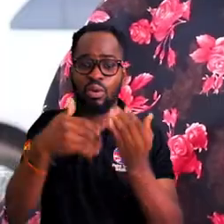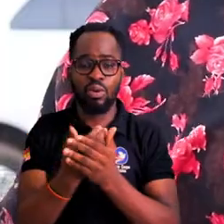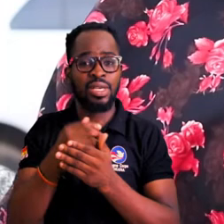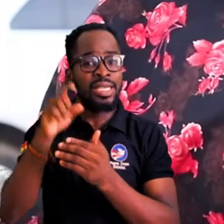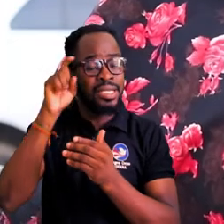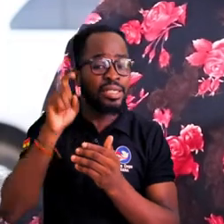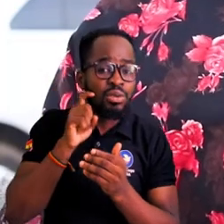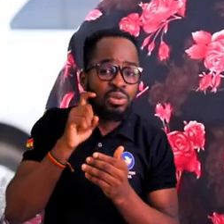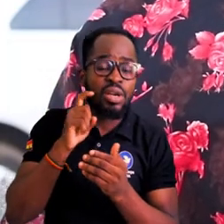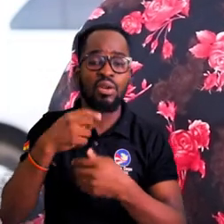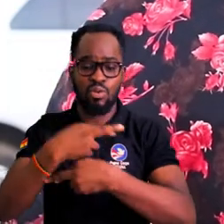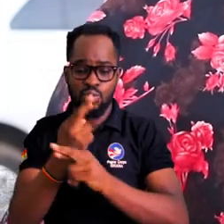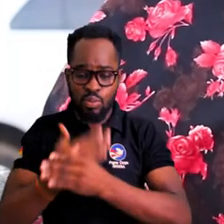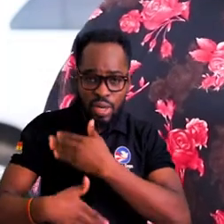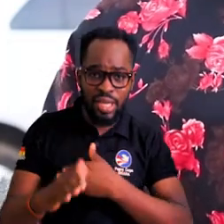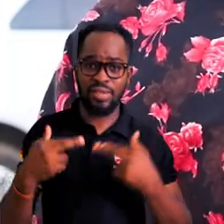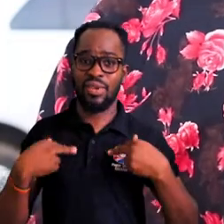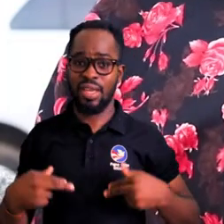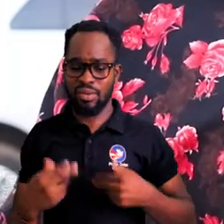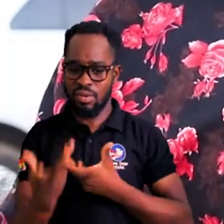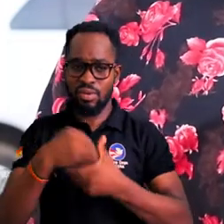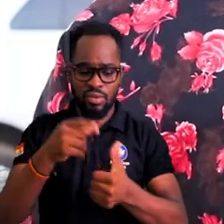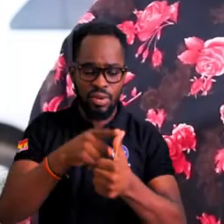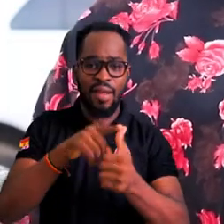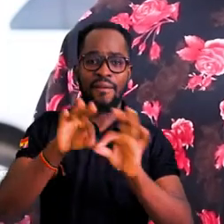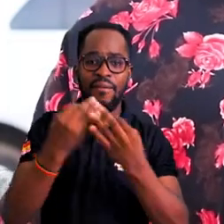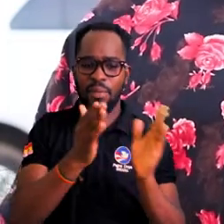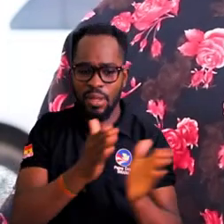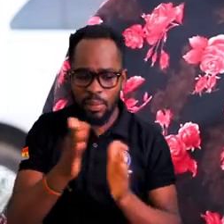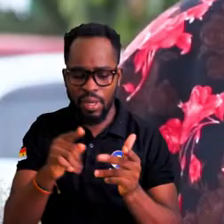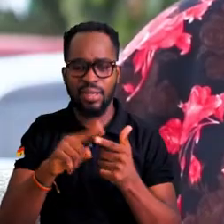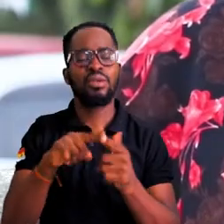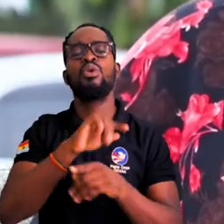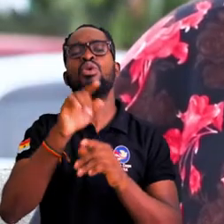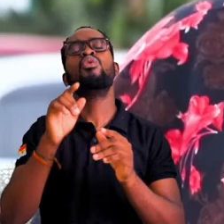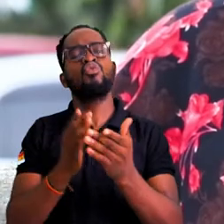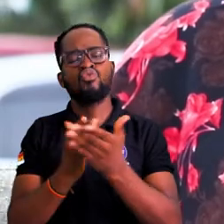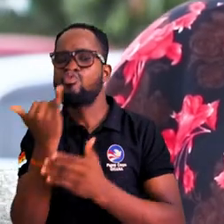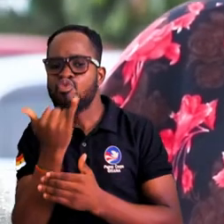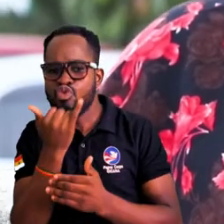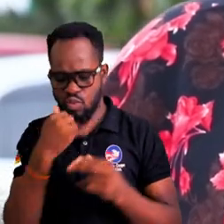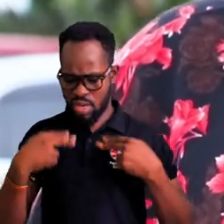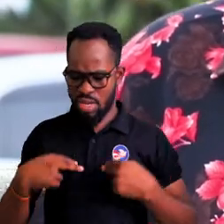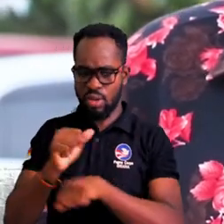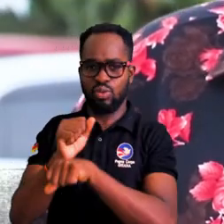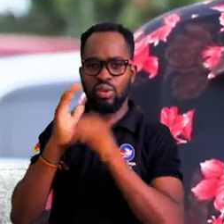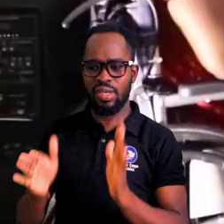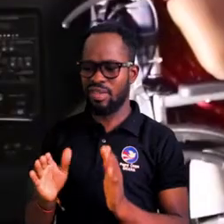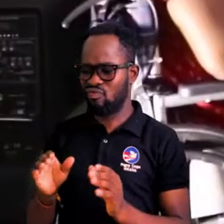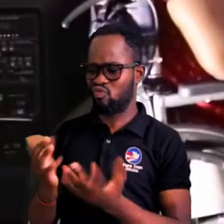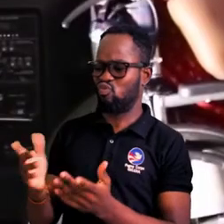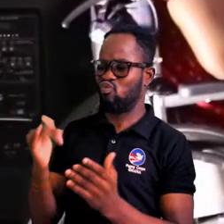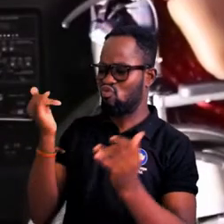information on sexual and reproductive health, which includes family planning. It is therefore wrong for a health worker